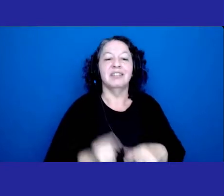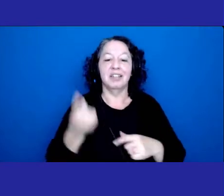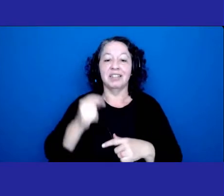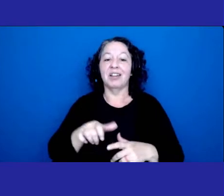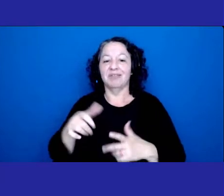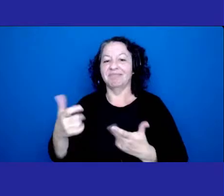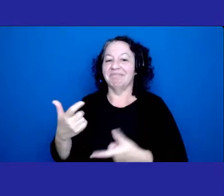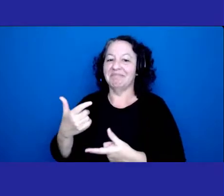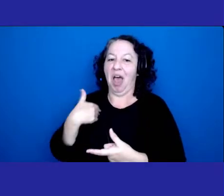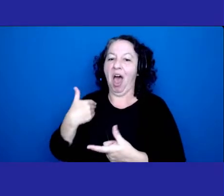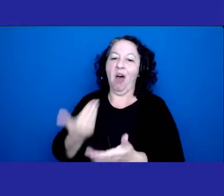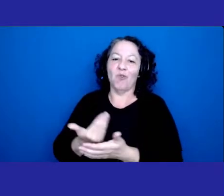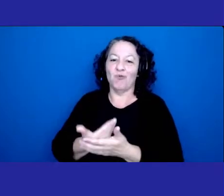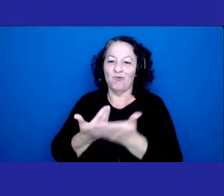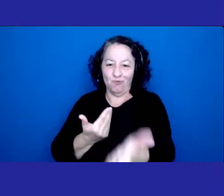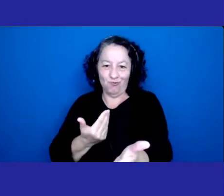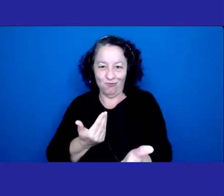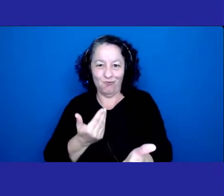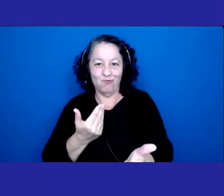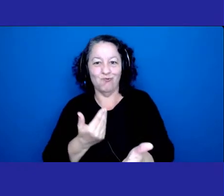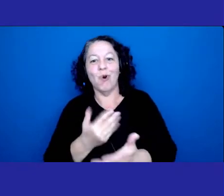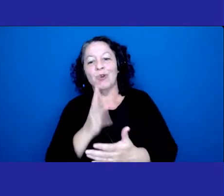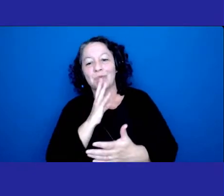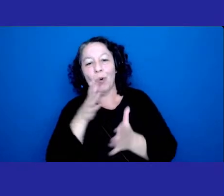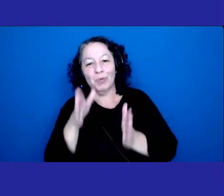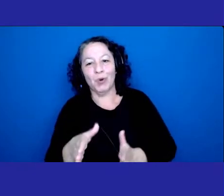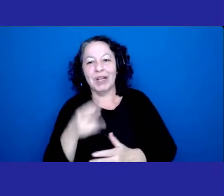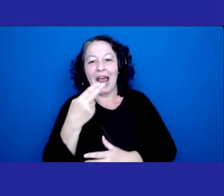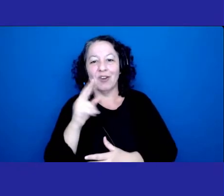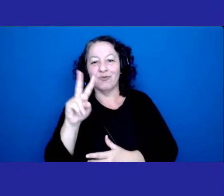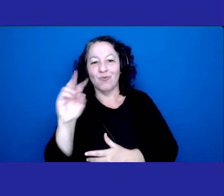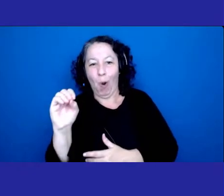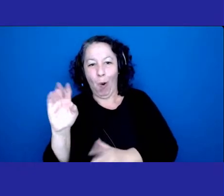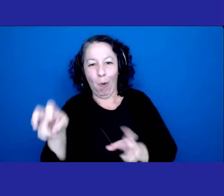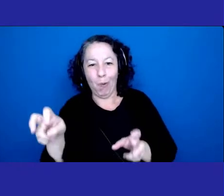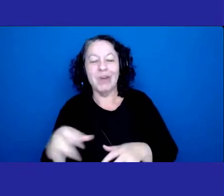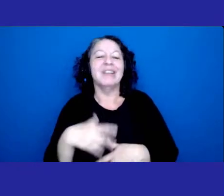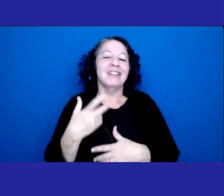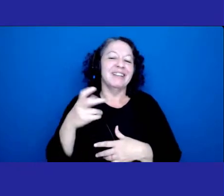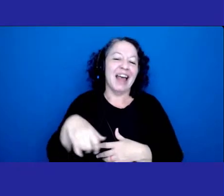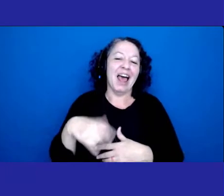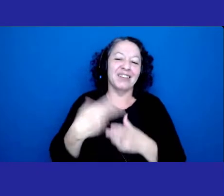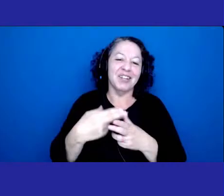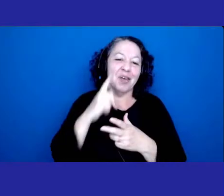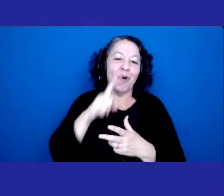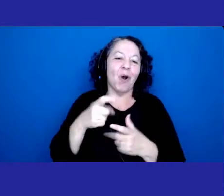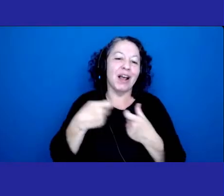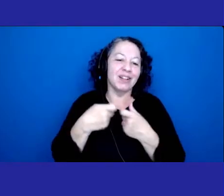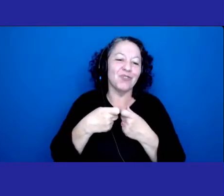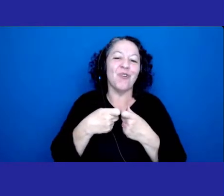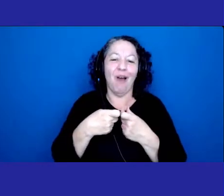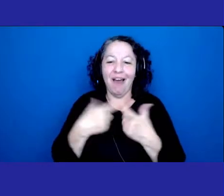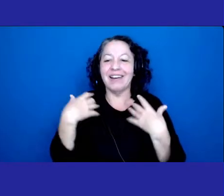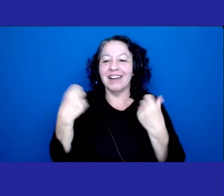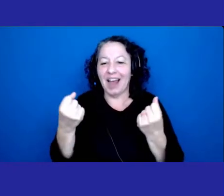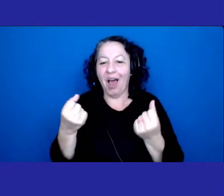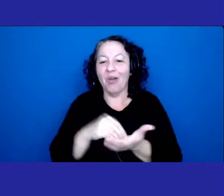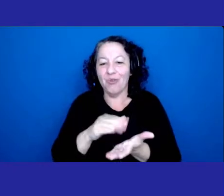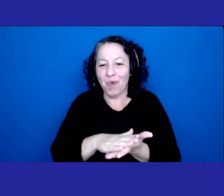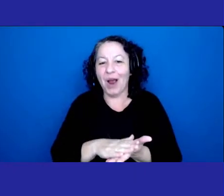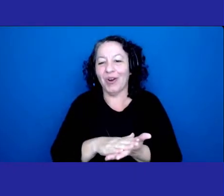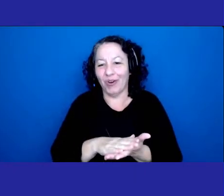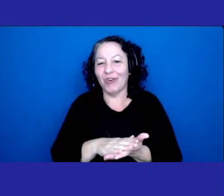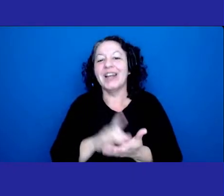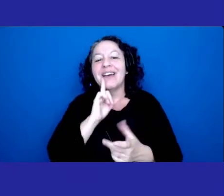Right. And for those who are new, H2O was the name of our electronic health record. It actually stands for H